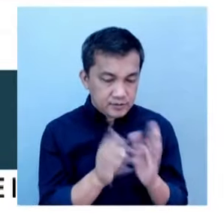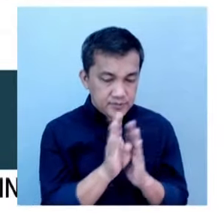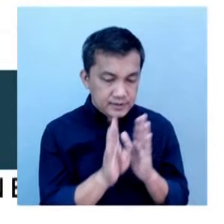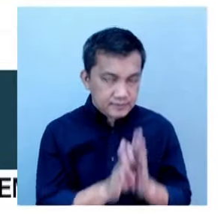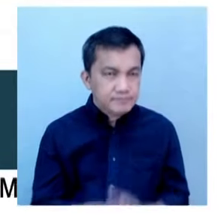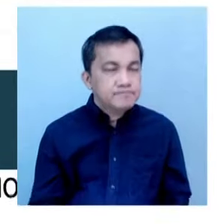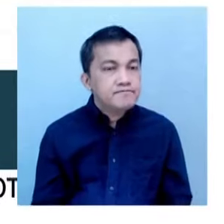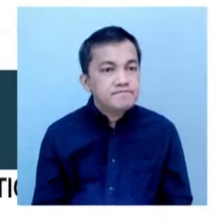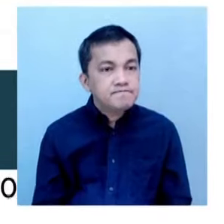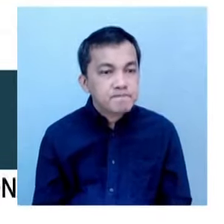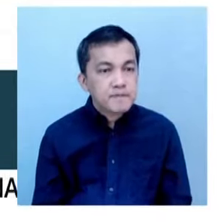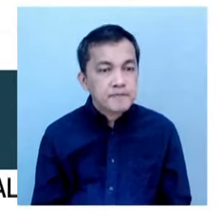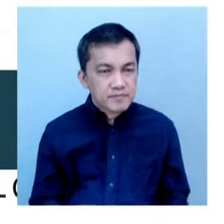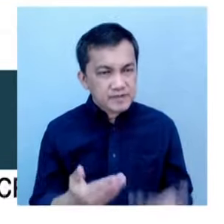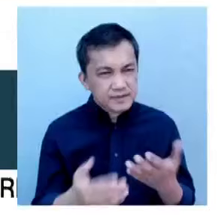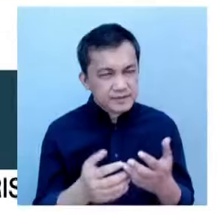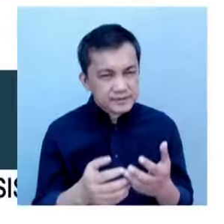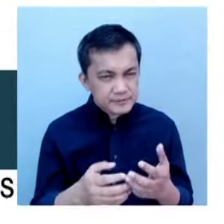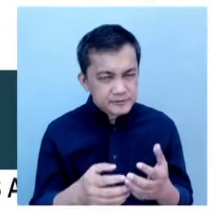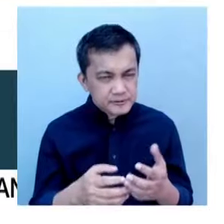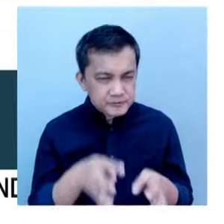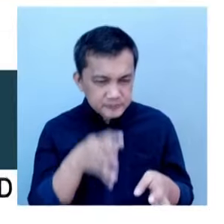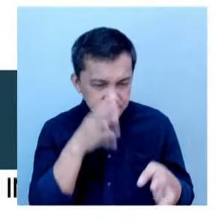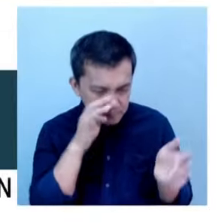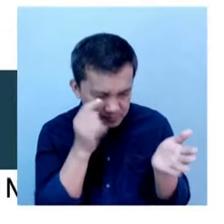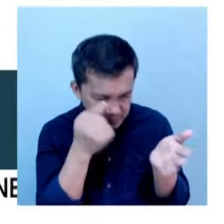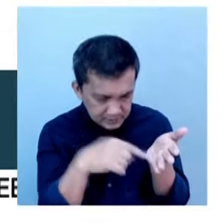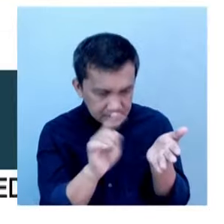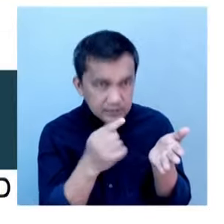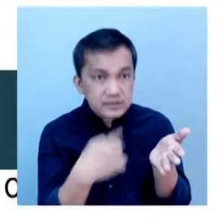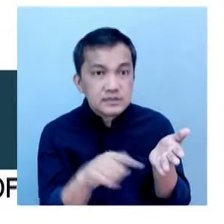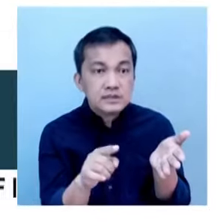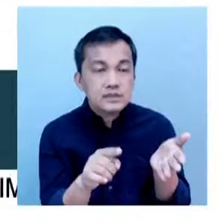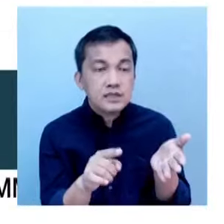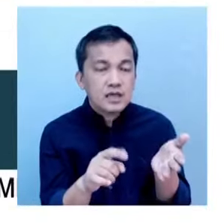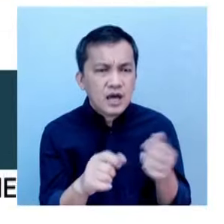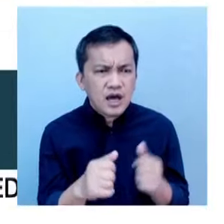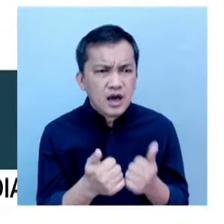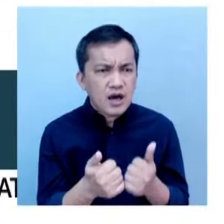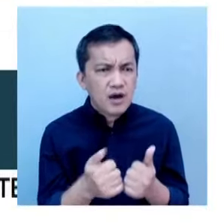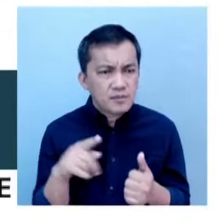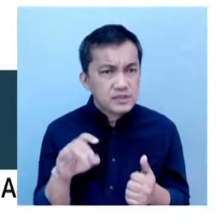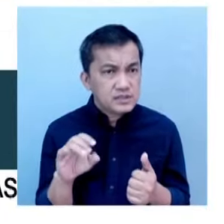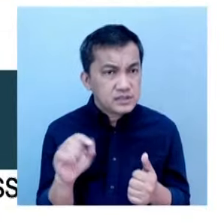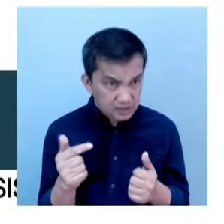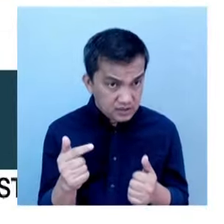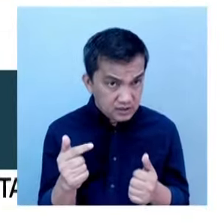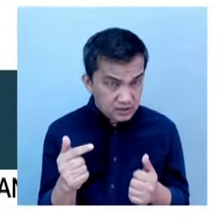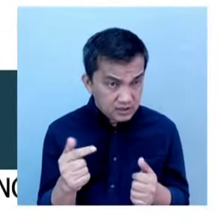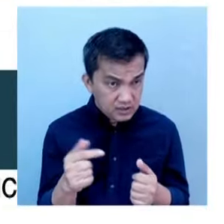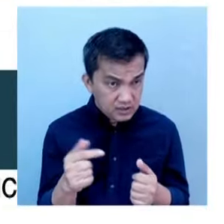and perhaps we will scrutinize carefully how the Philippine Coast Guard and the auxiliary